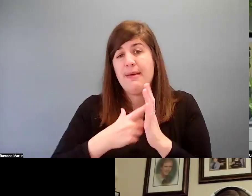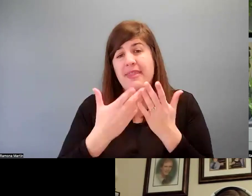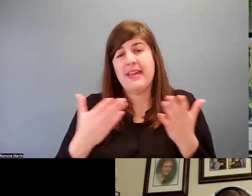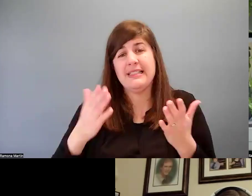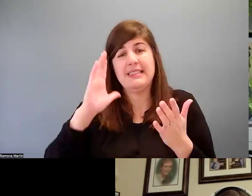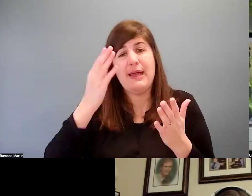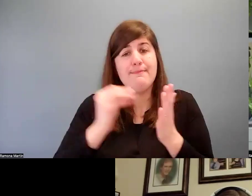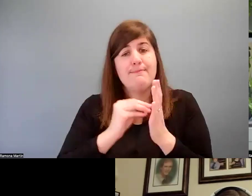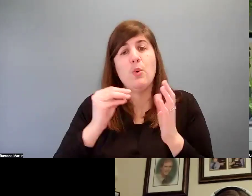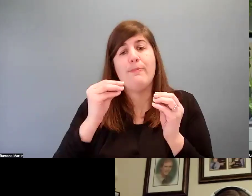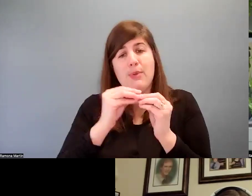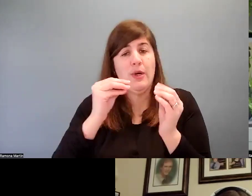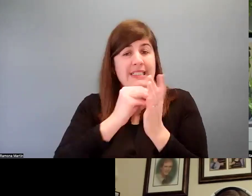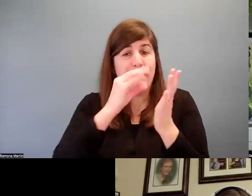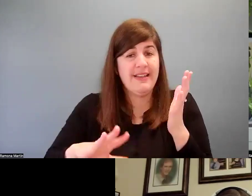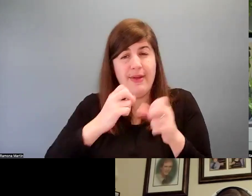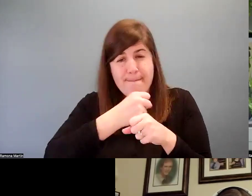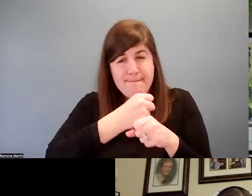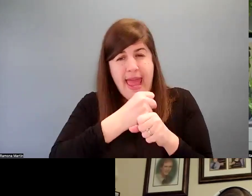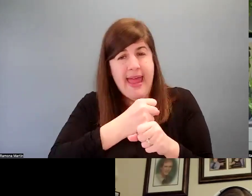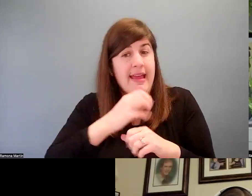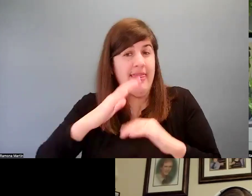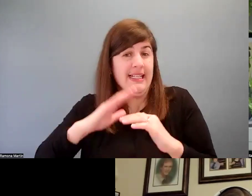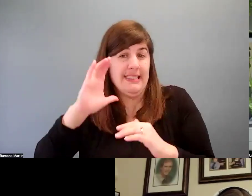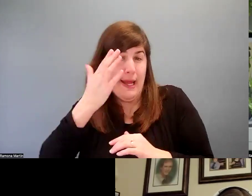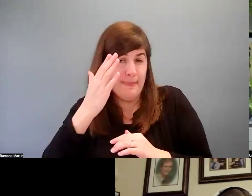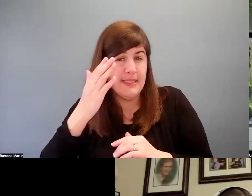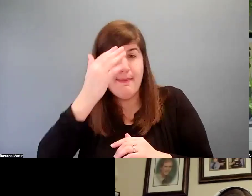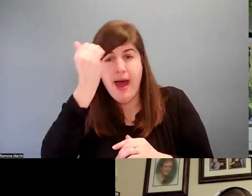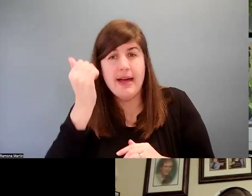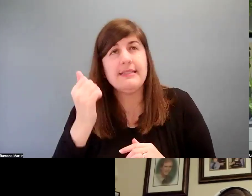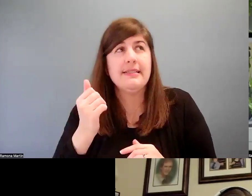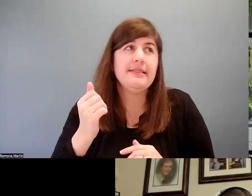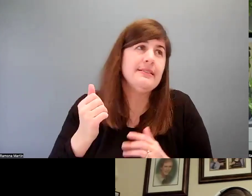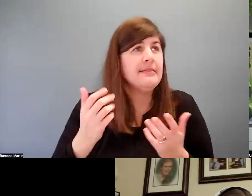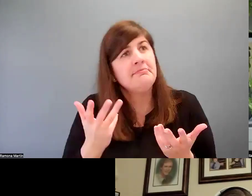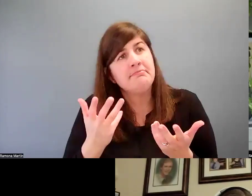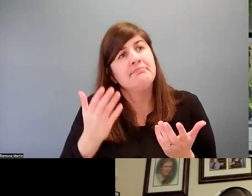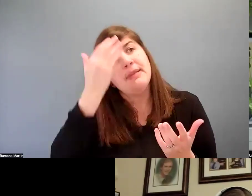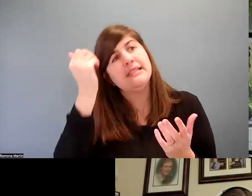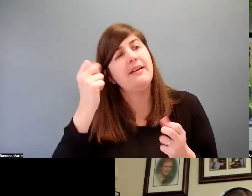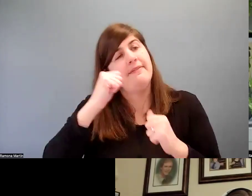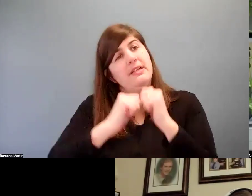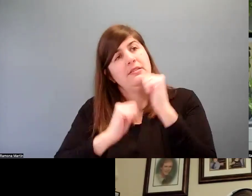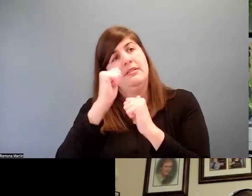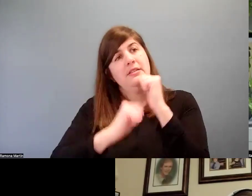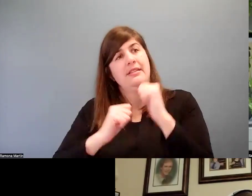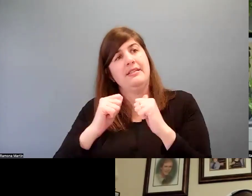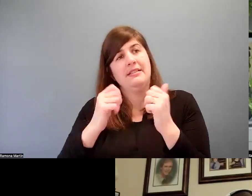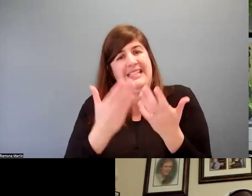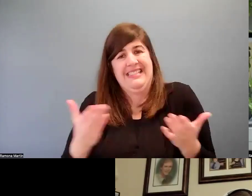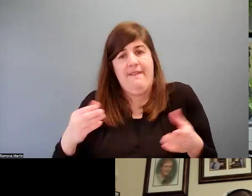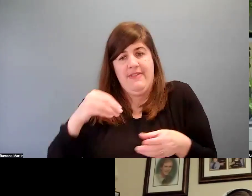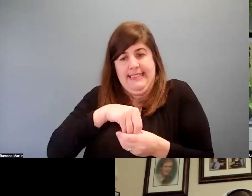expensive energetically, like to make than it seems it's like because of the structure of the stuff